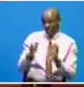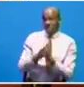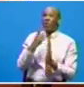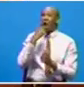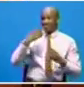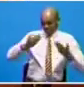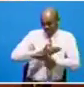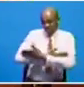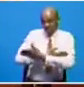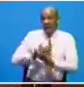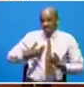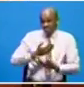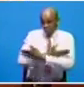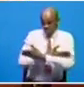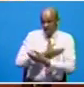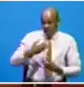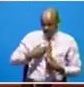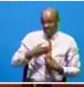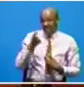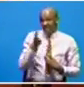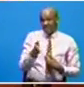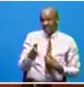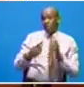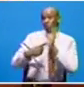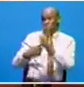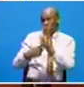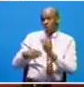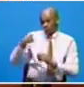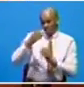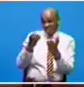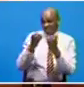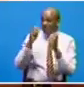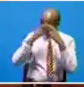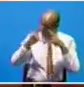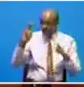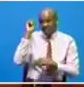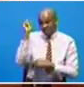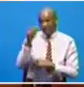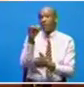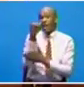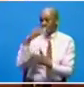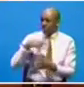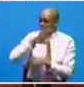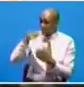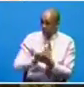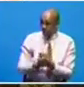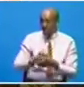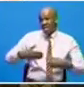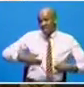shirt, and it is really showing that we need peace in Kenya, and we urge everybody,